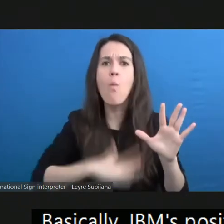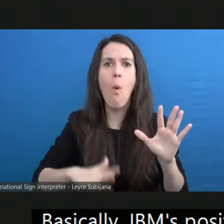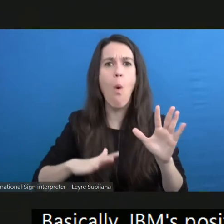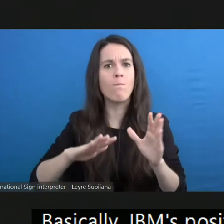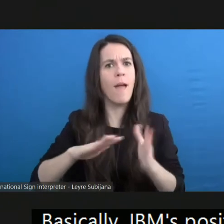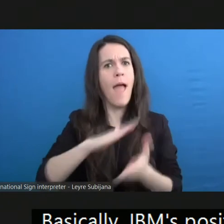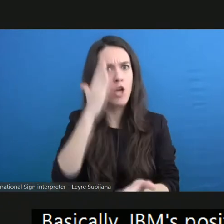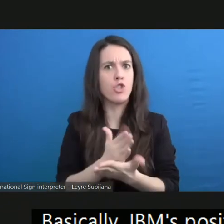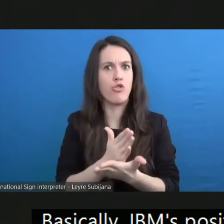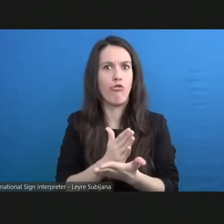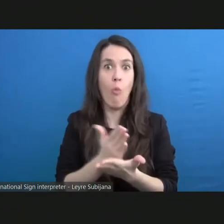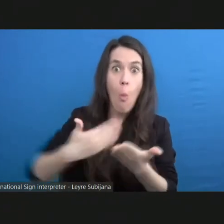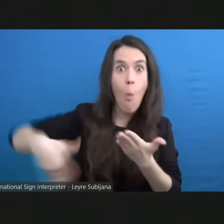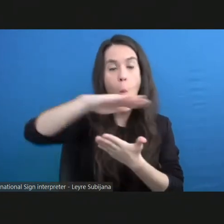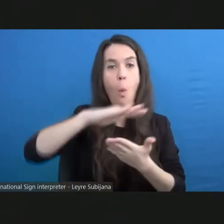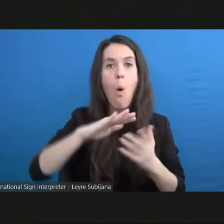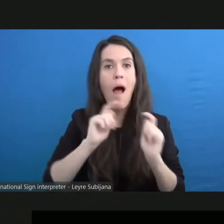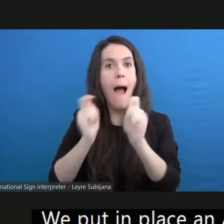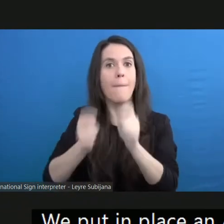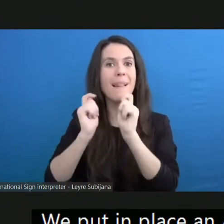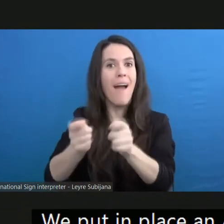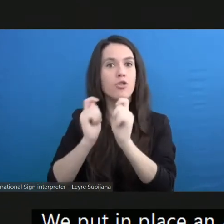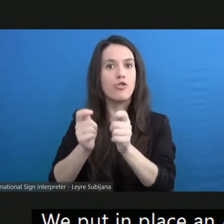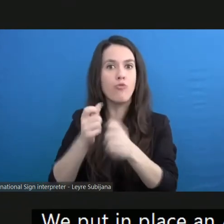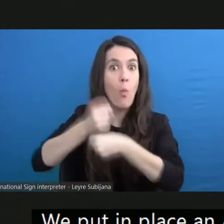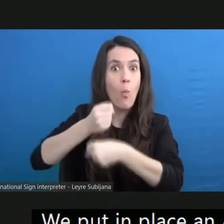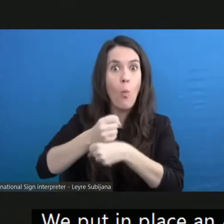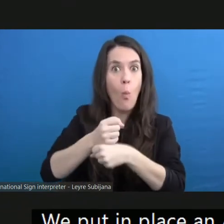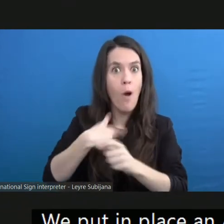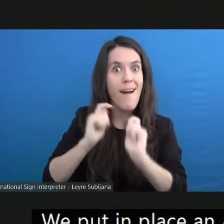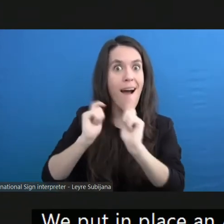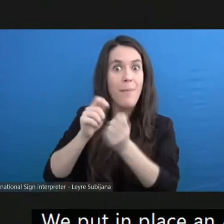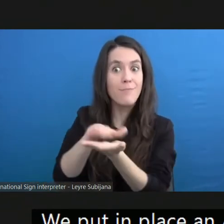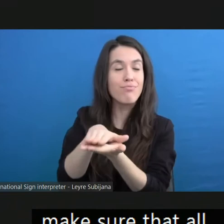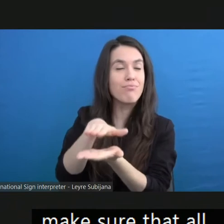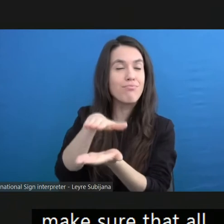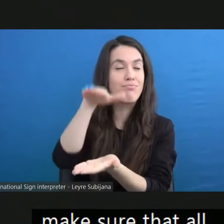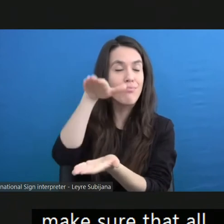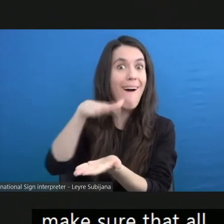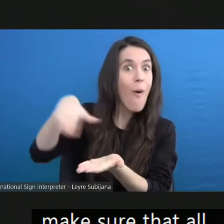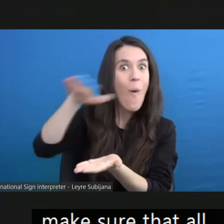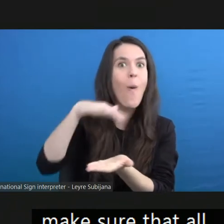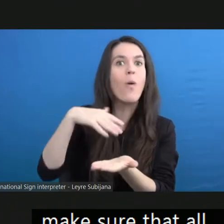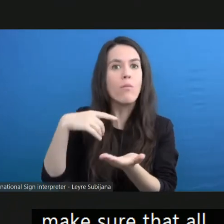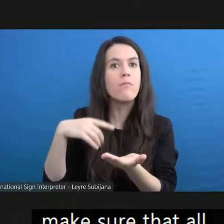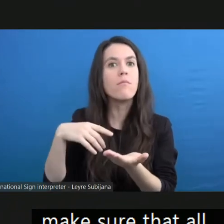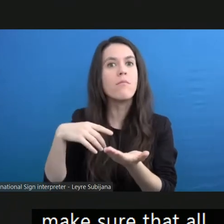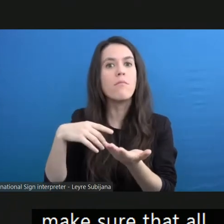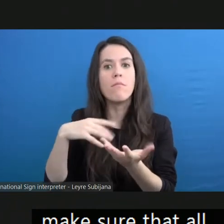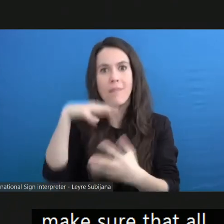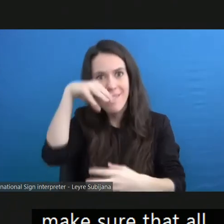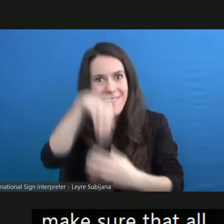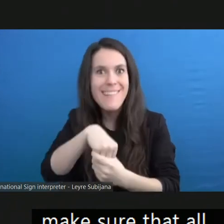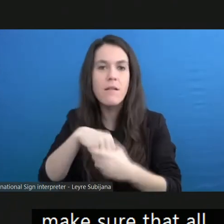our applications, all our solutions that we sell to our clients, that we implement internally, etc.,